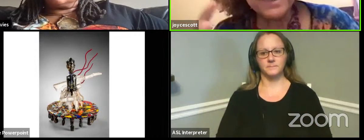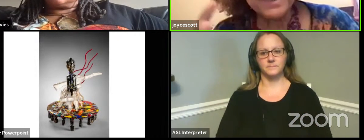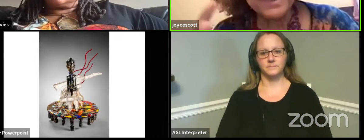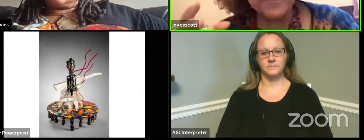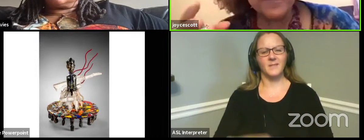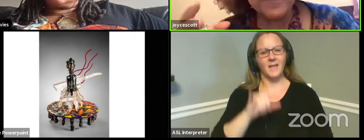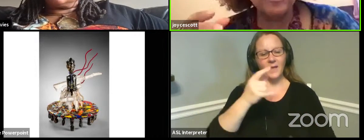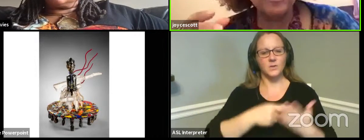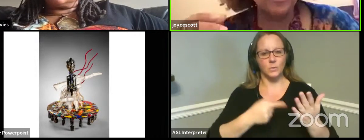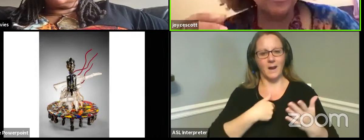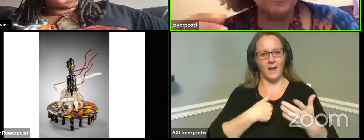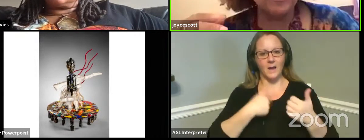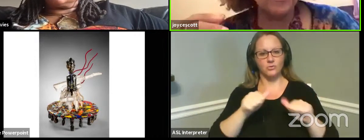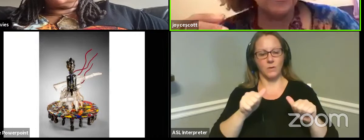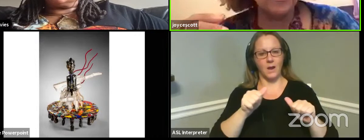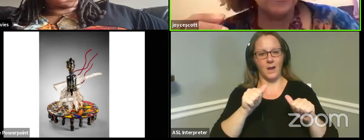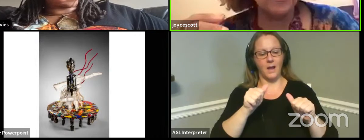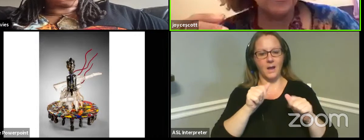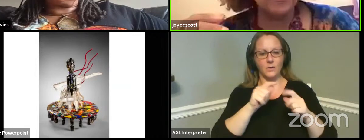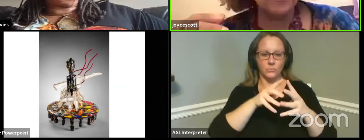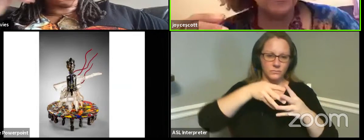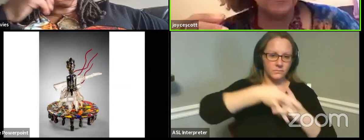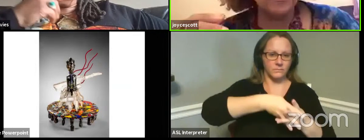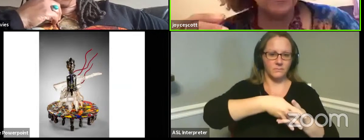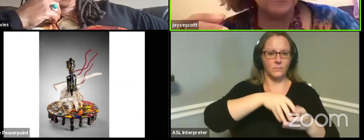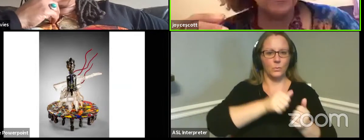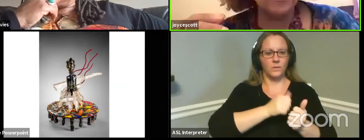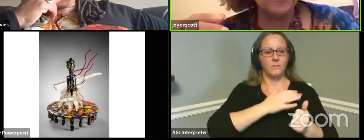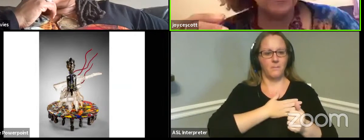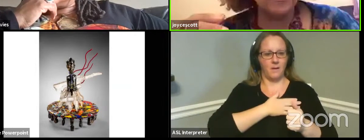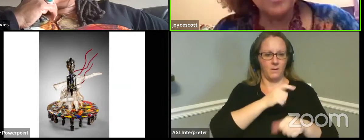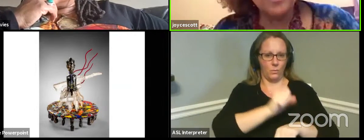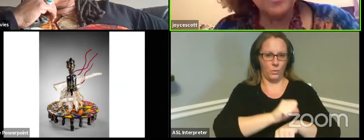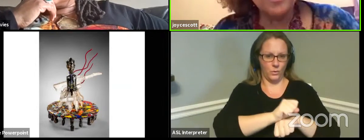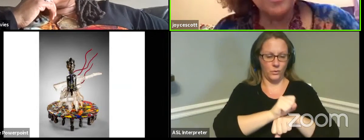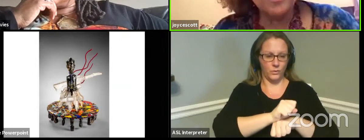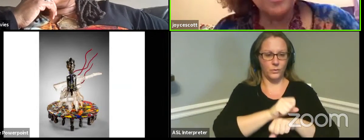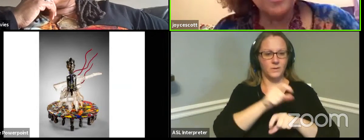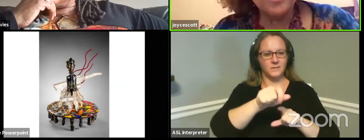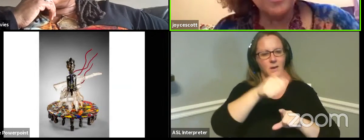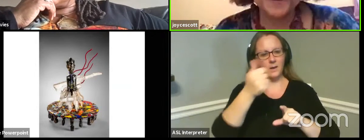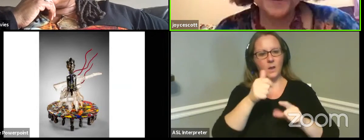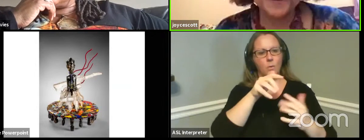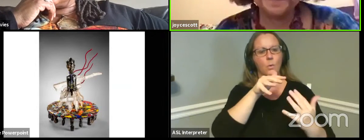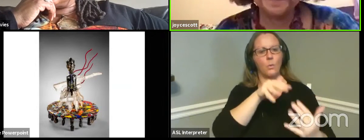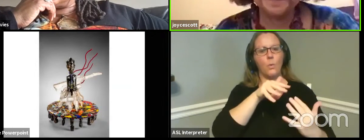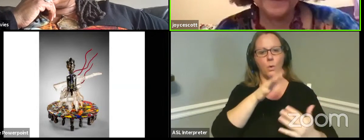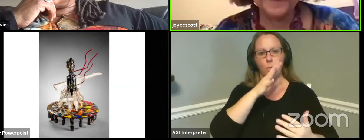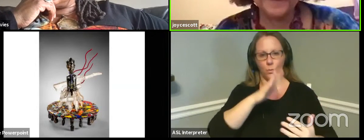That's what I try to imbue in my work. This is another War Woman piece.